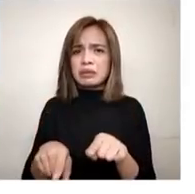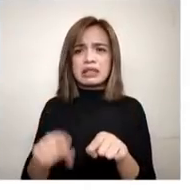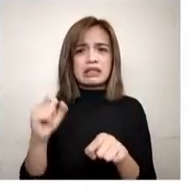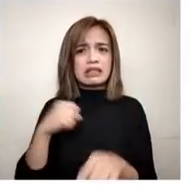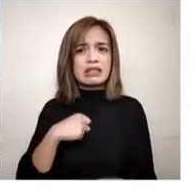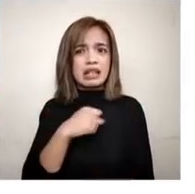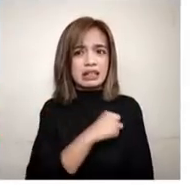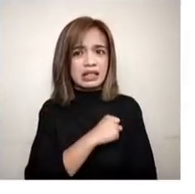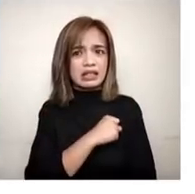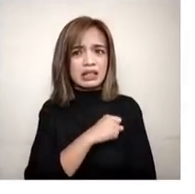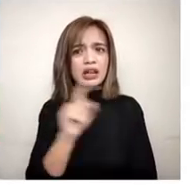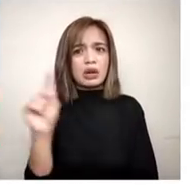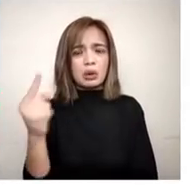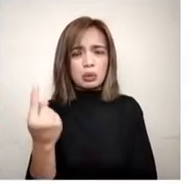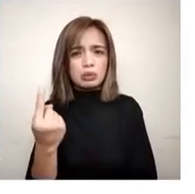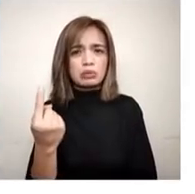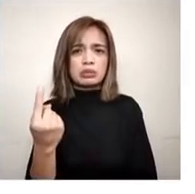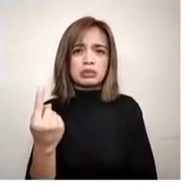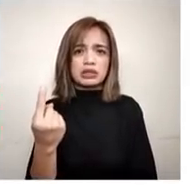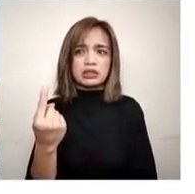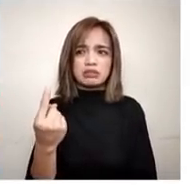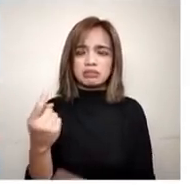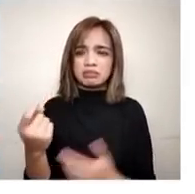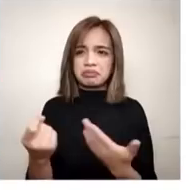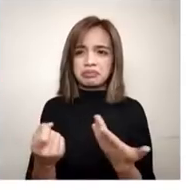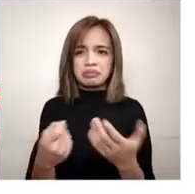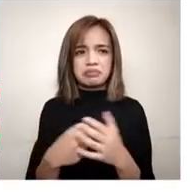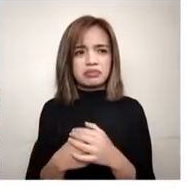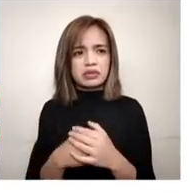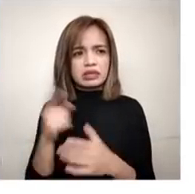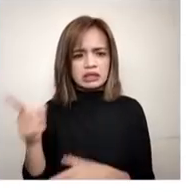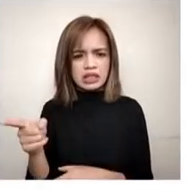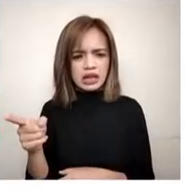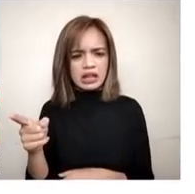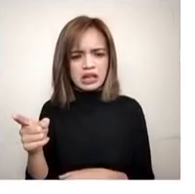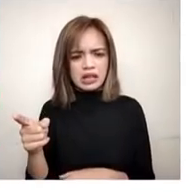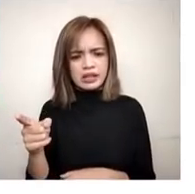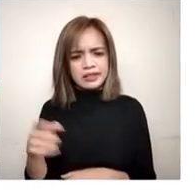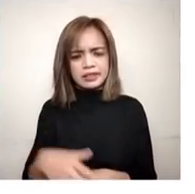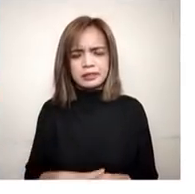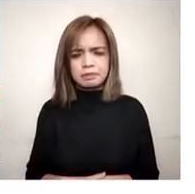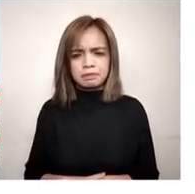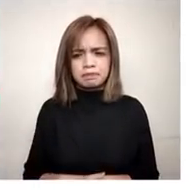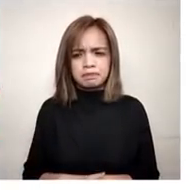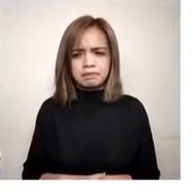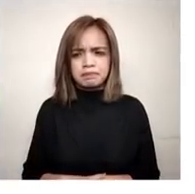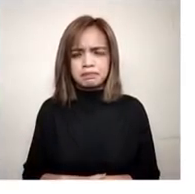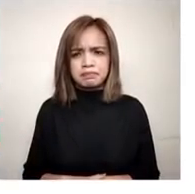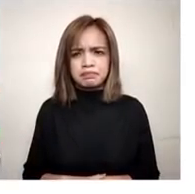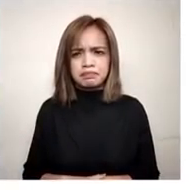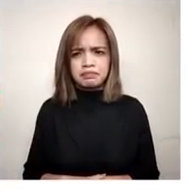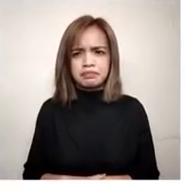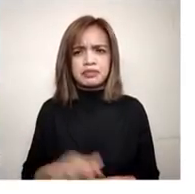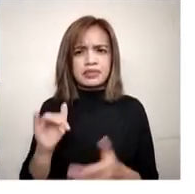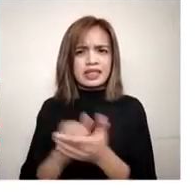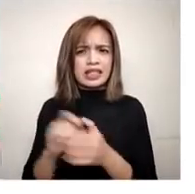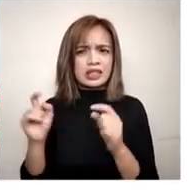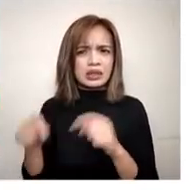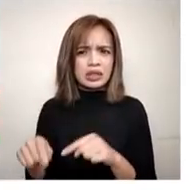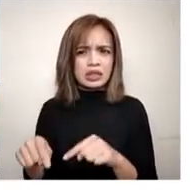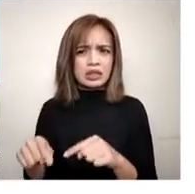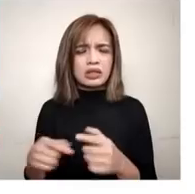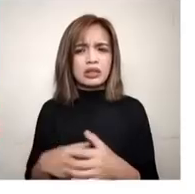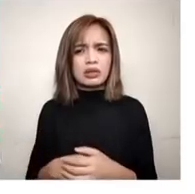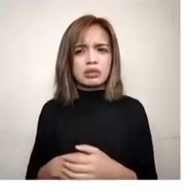just grandstanding. He is already convinced that this is all being used against him.